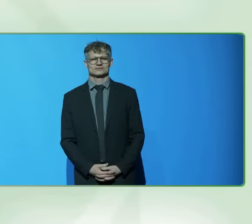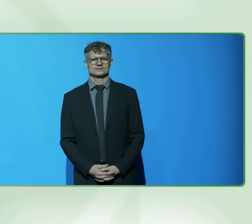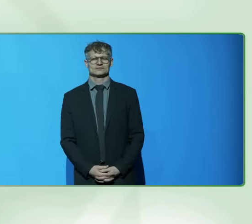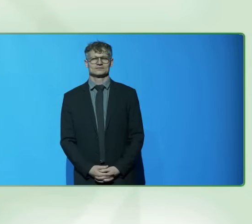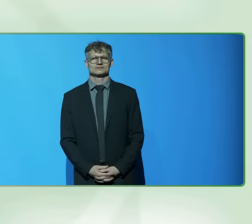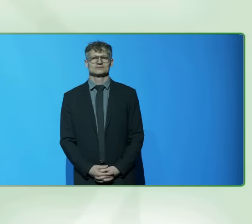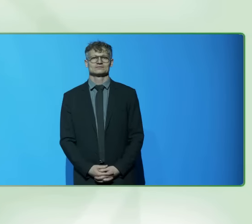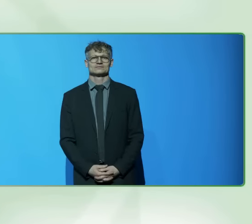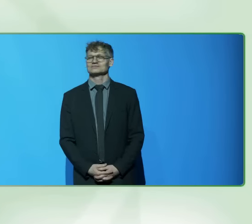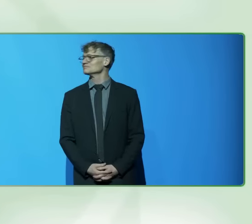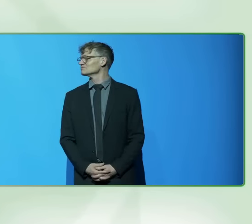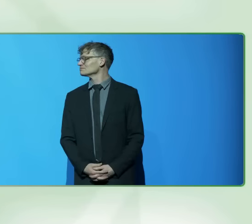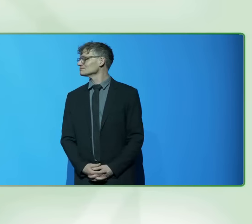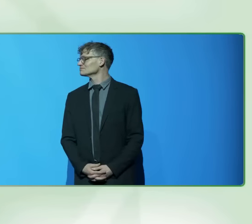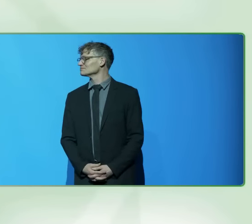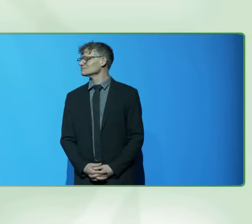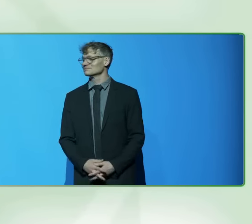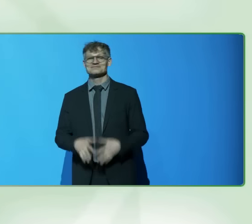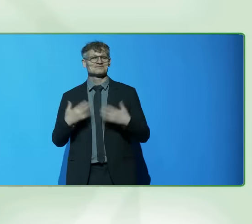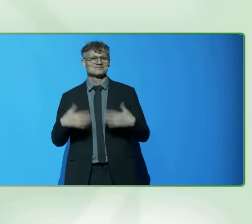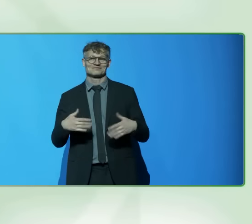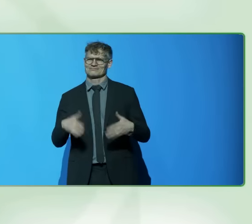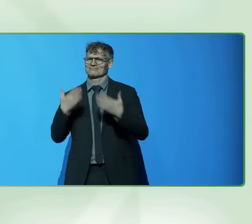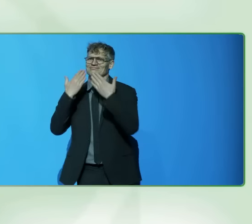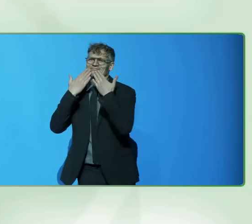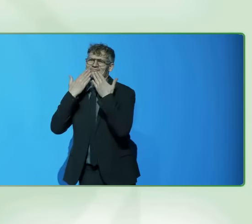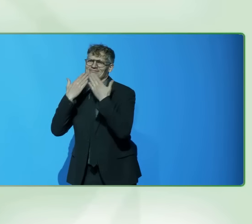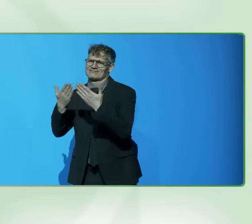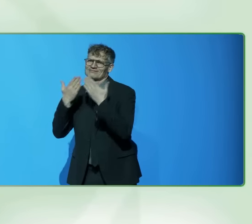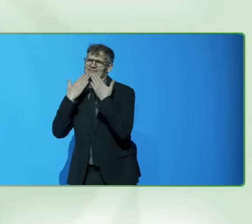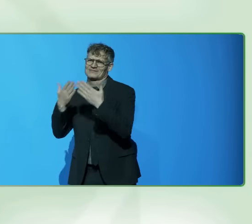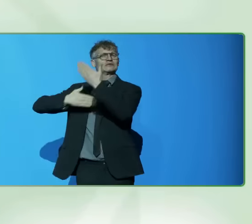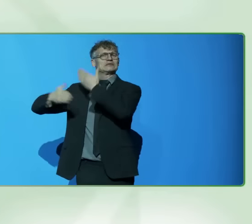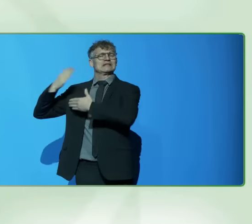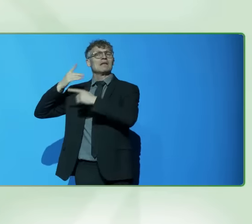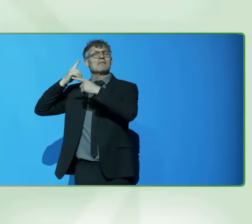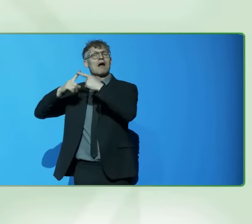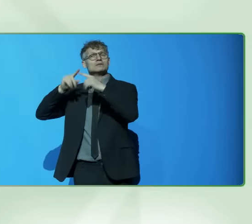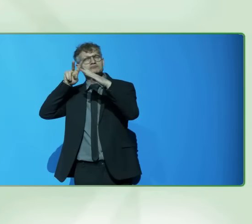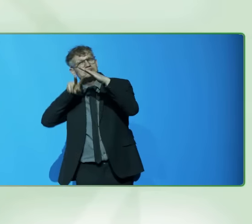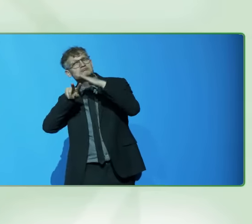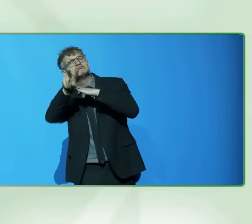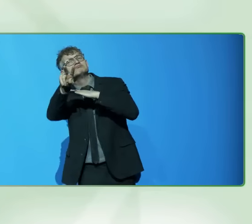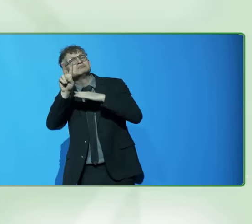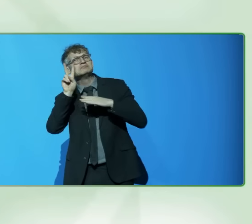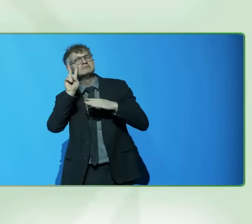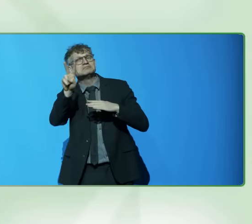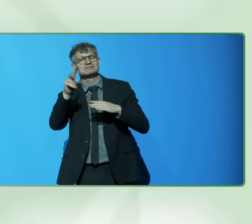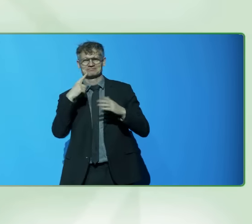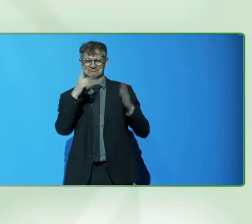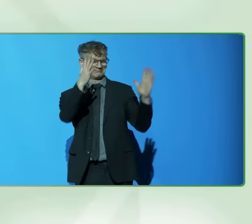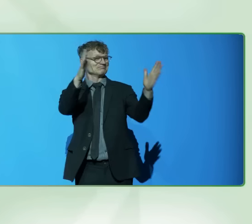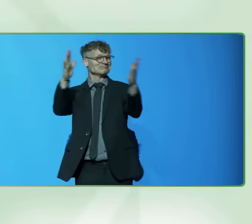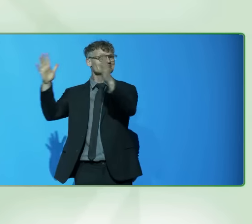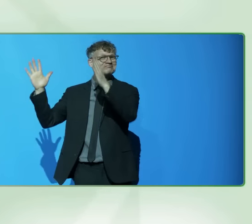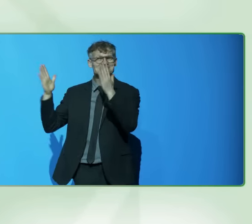Wow, thank you so much, Mr. Brandolino, for an incredible round of applause for Mr. Brandolino, shall